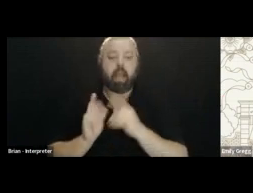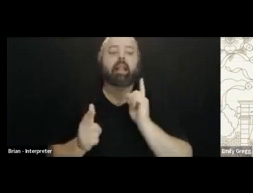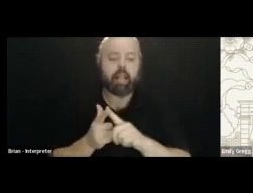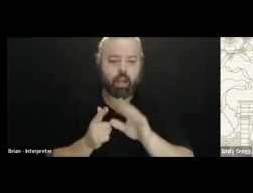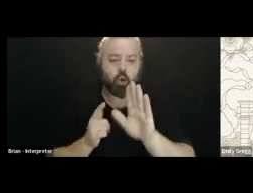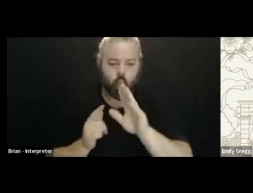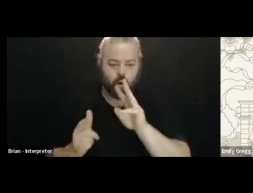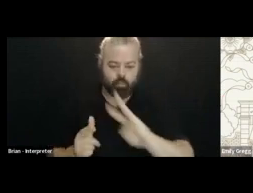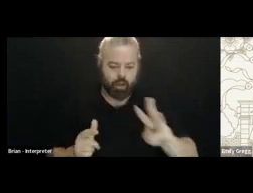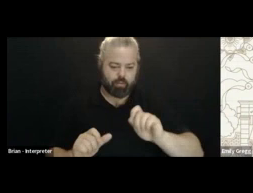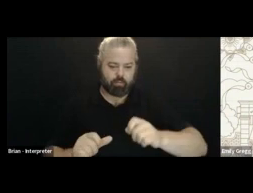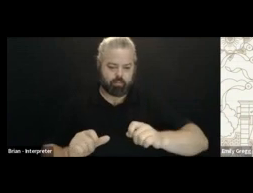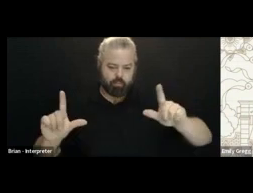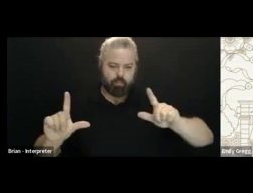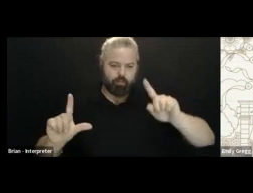do that.